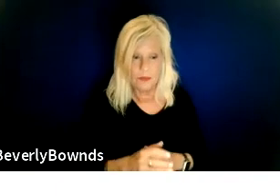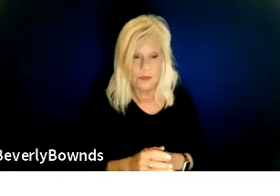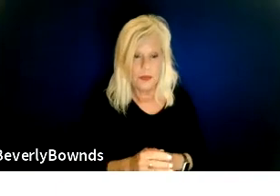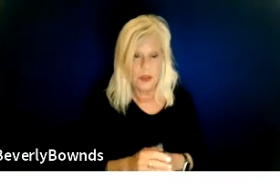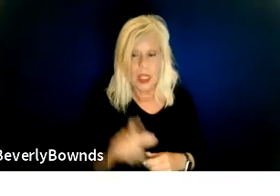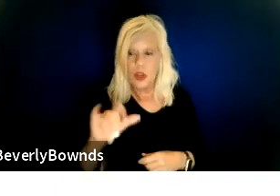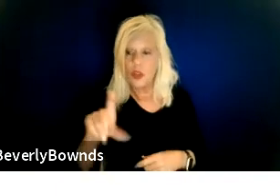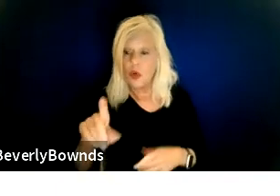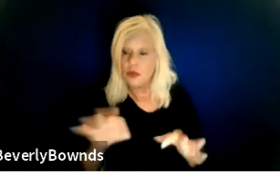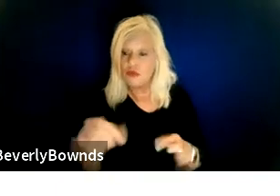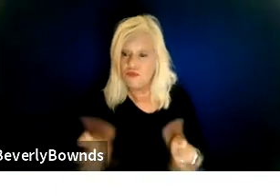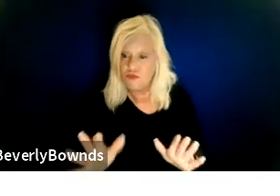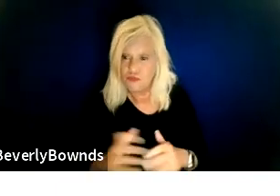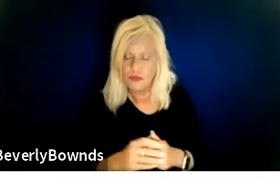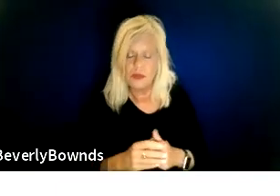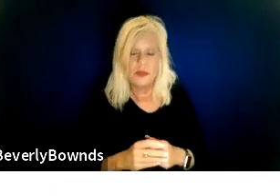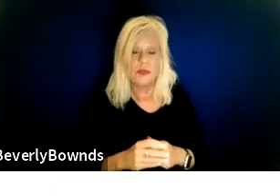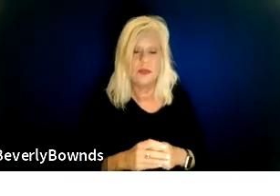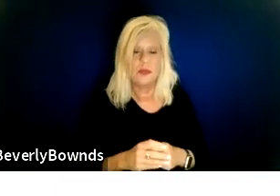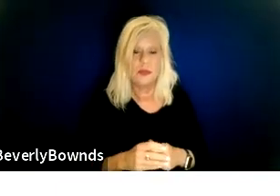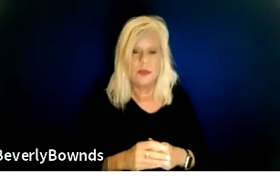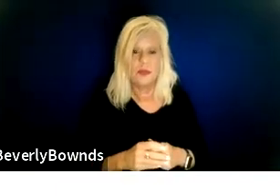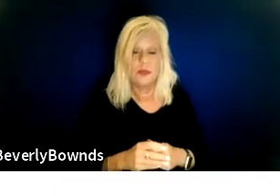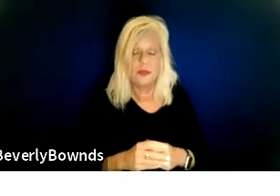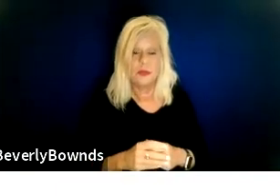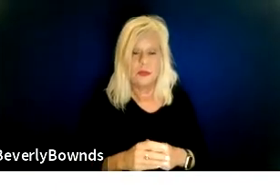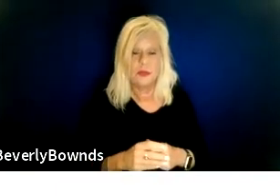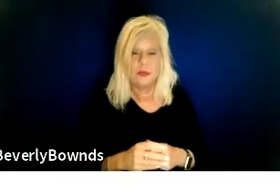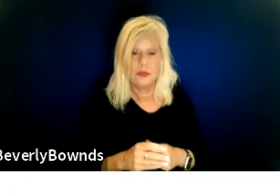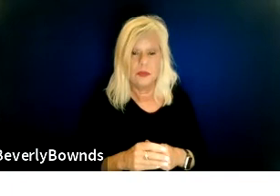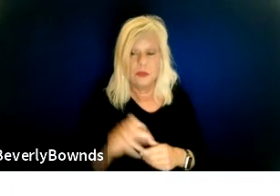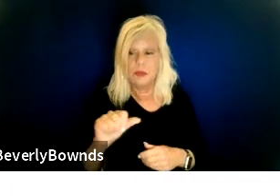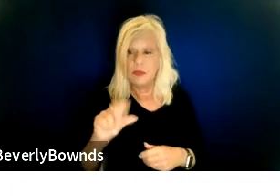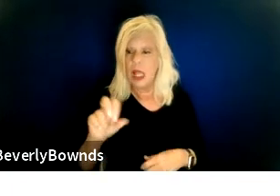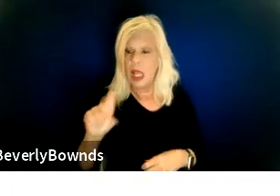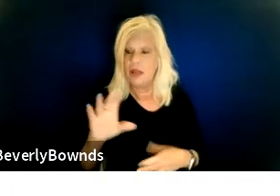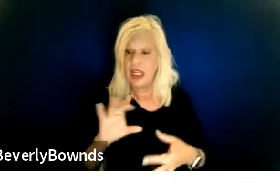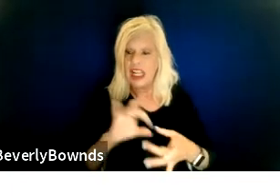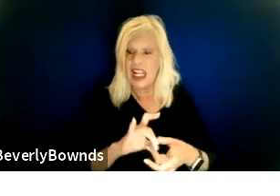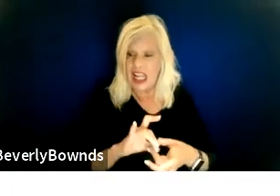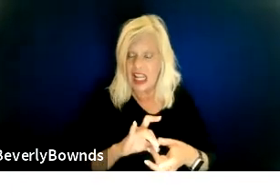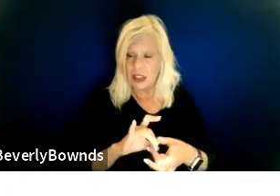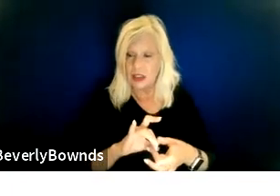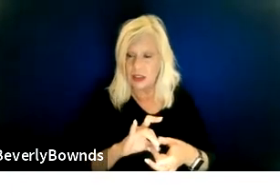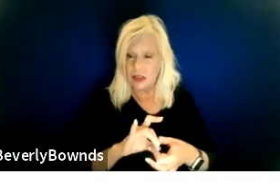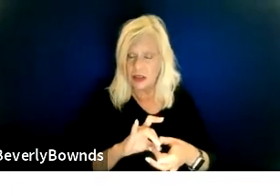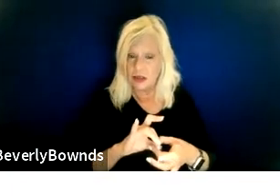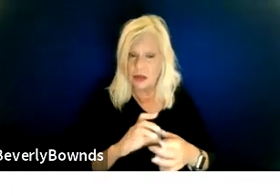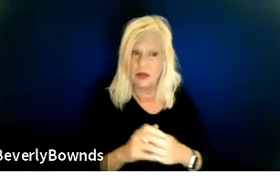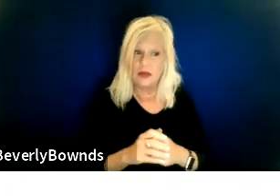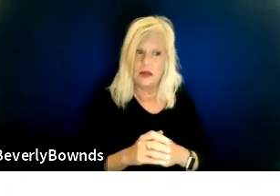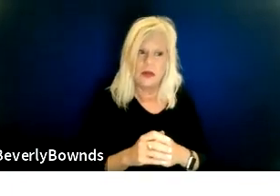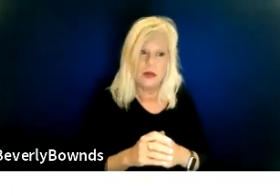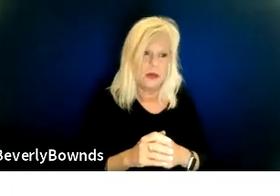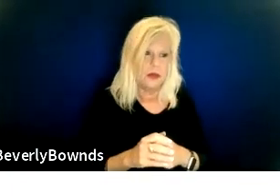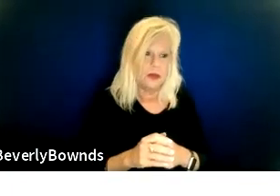Lloyd described, we want to connect the AVID to a Zwift-like application.